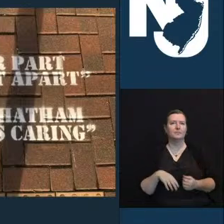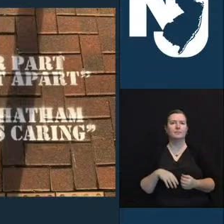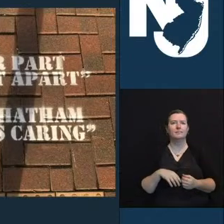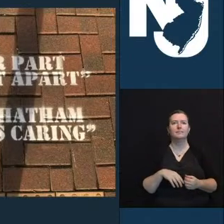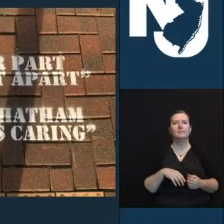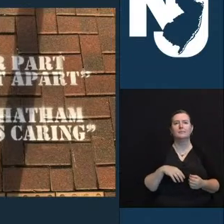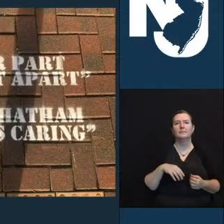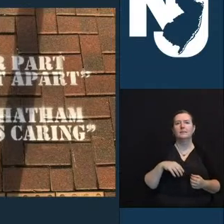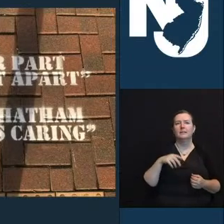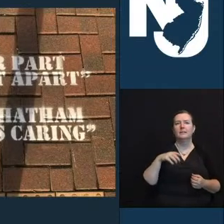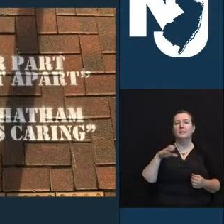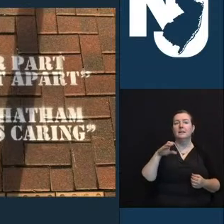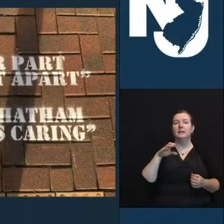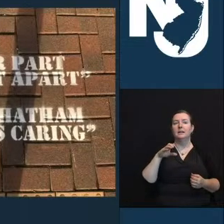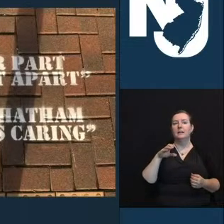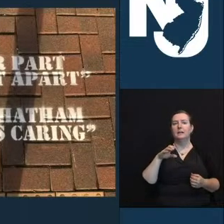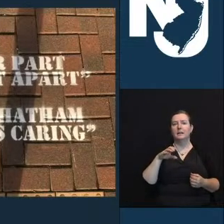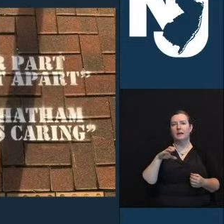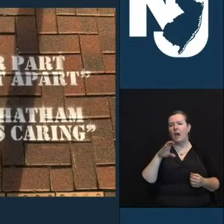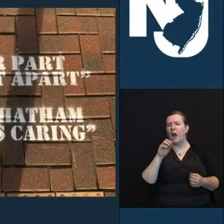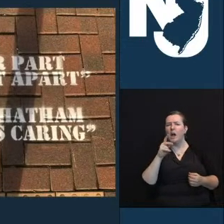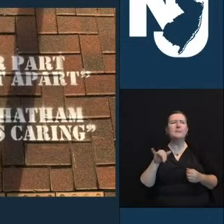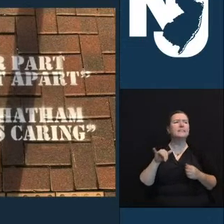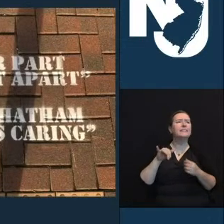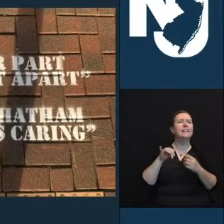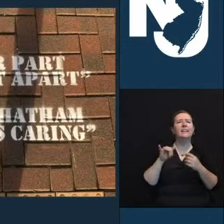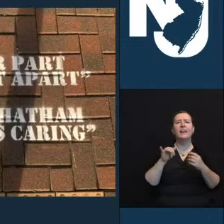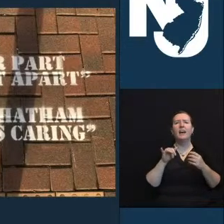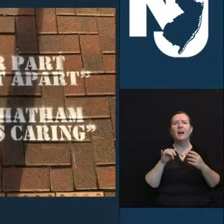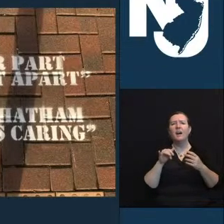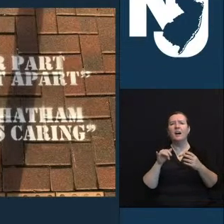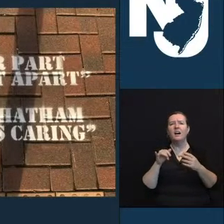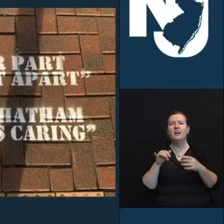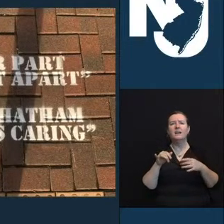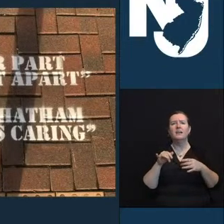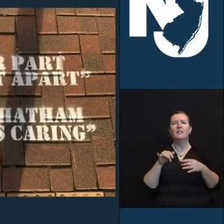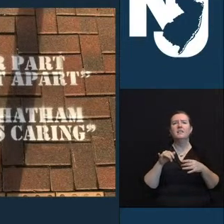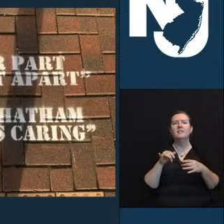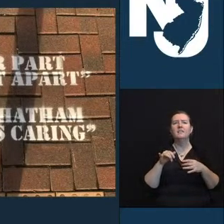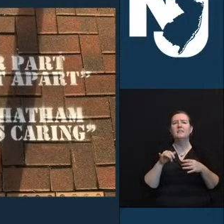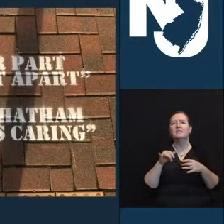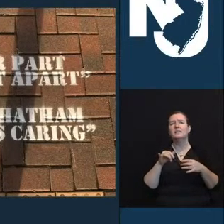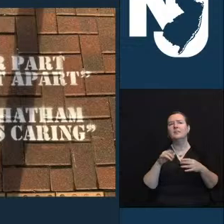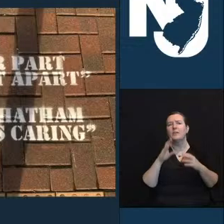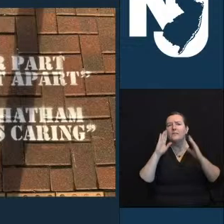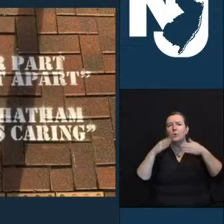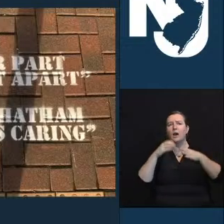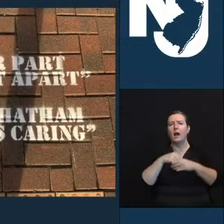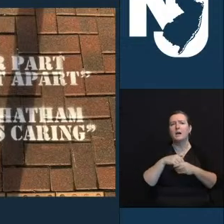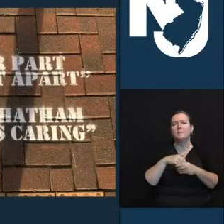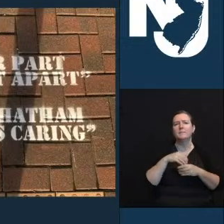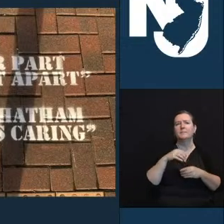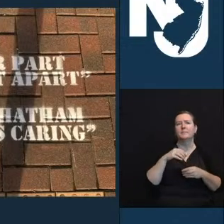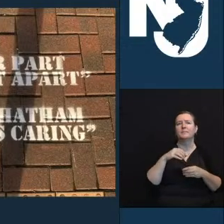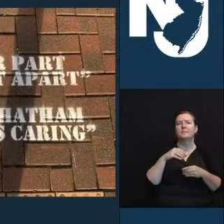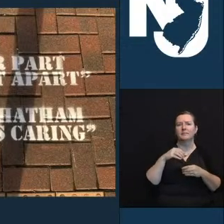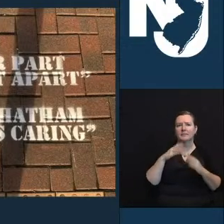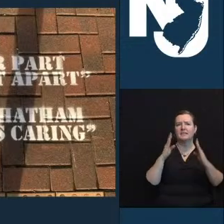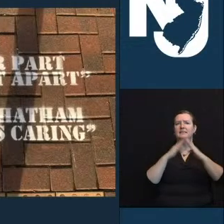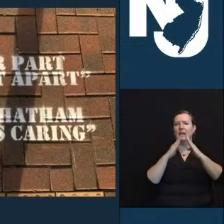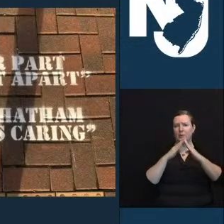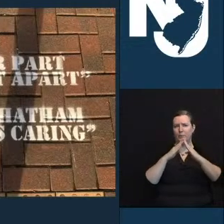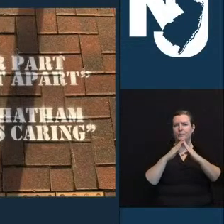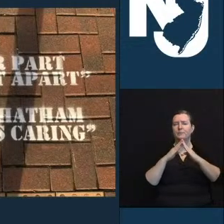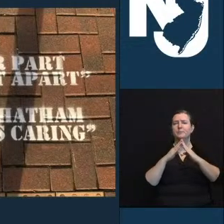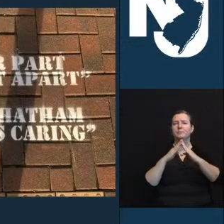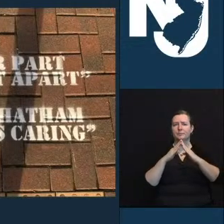of our knowledge, this is the first municipal-based program of its kind. Throughout Chatham, and especially downtown and in